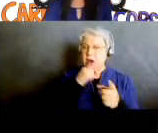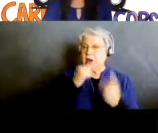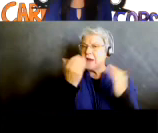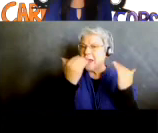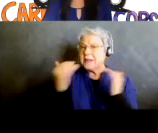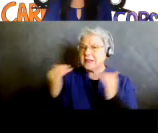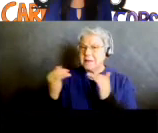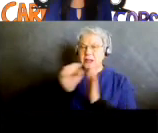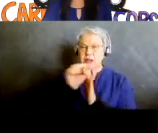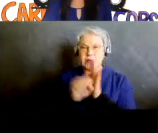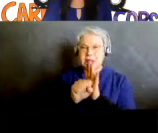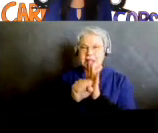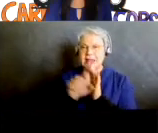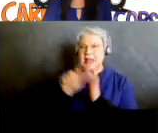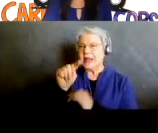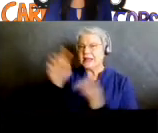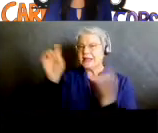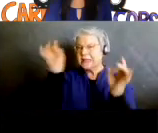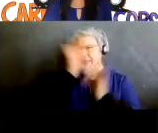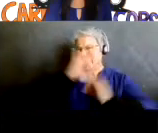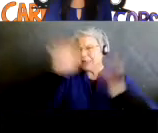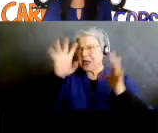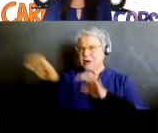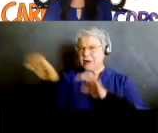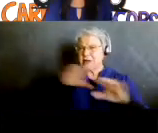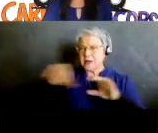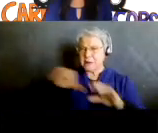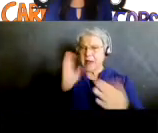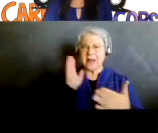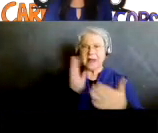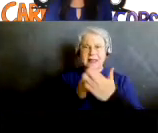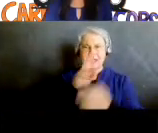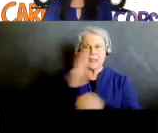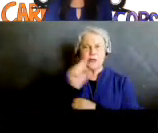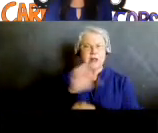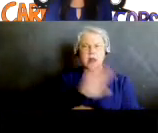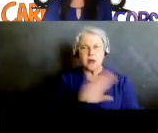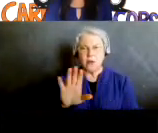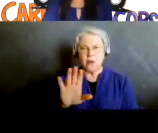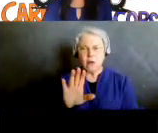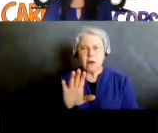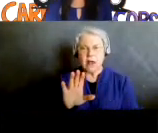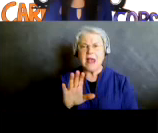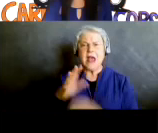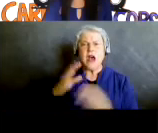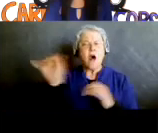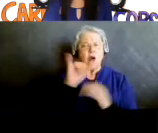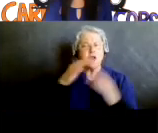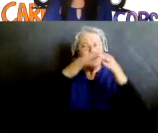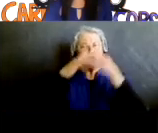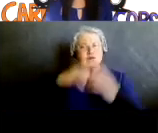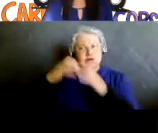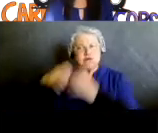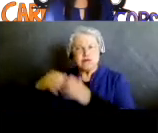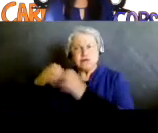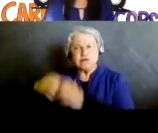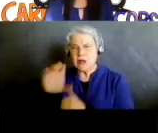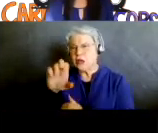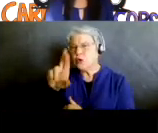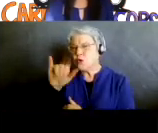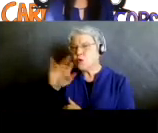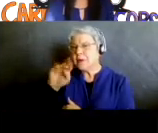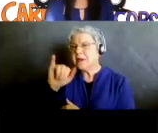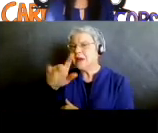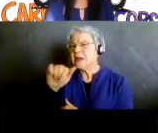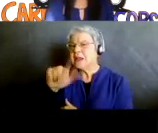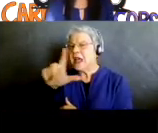terrorism against immigrant communities in the United States. It is also about dismantling criminalization altogether.